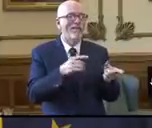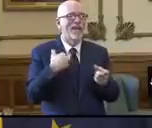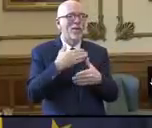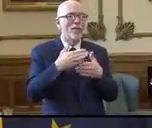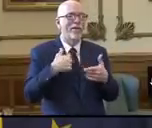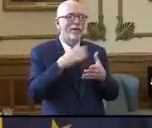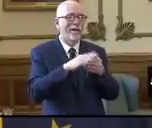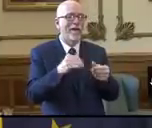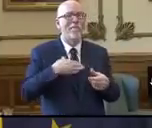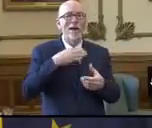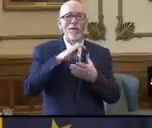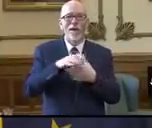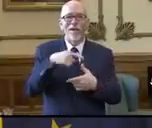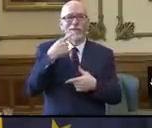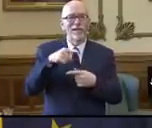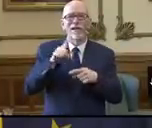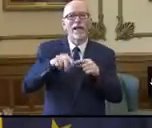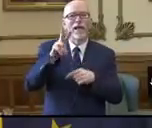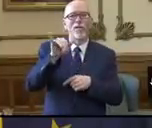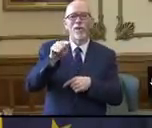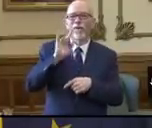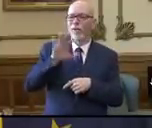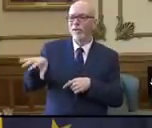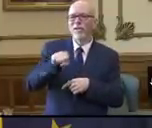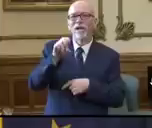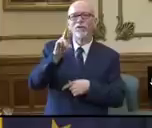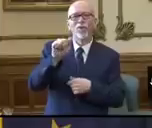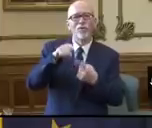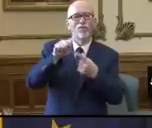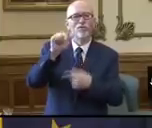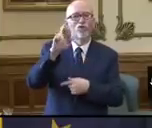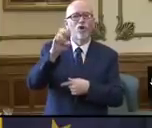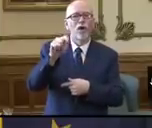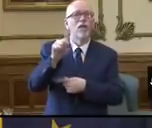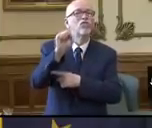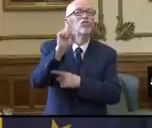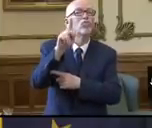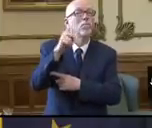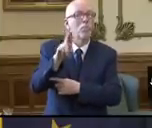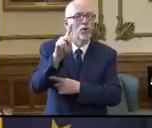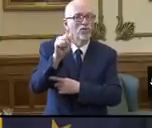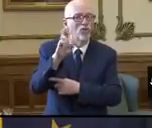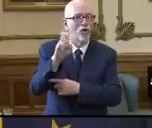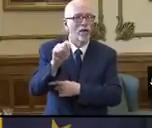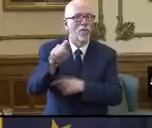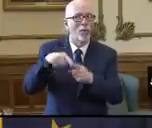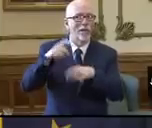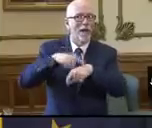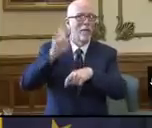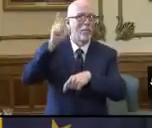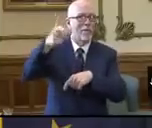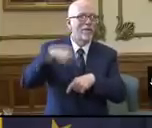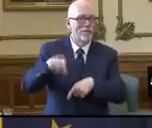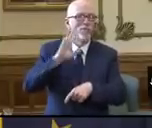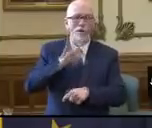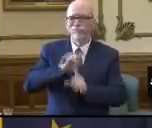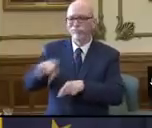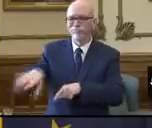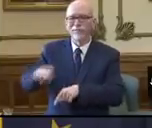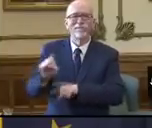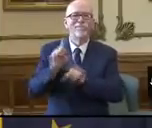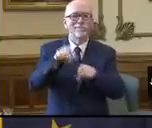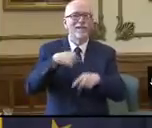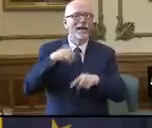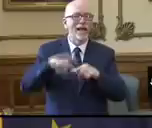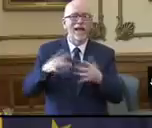weekend, and she said she can't wait to take Nora to a Target, and it will be a super Target when it is responsible to do so. And I can't wait to give Nora